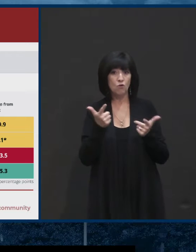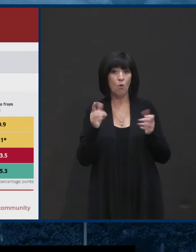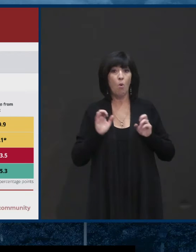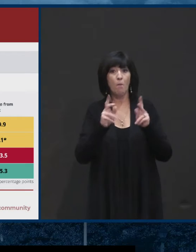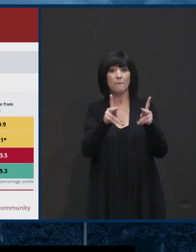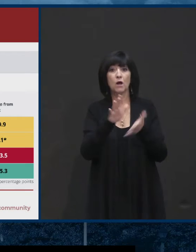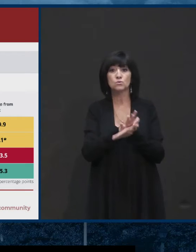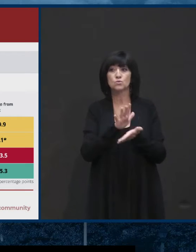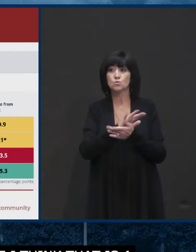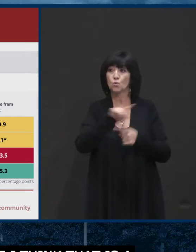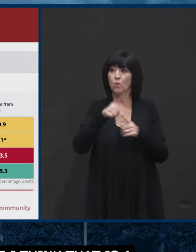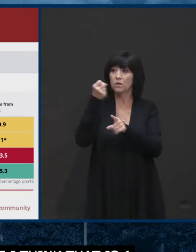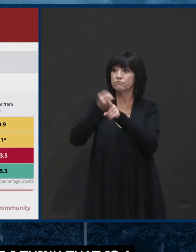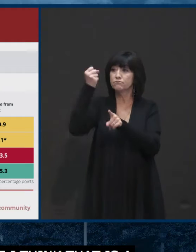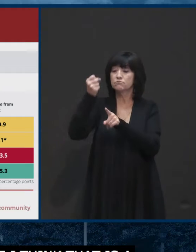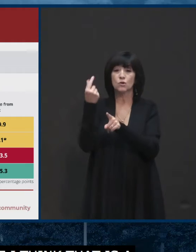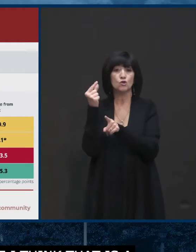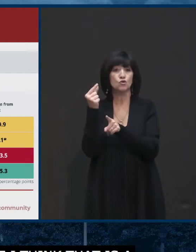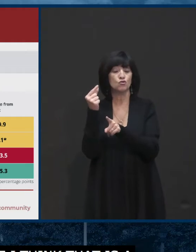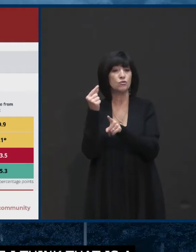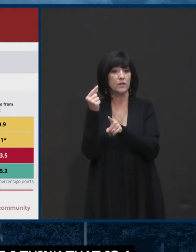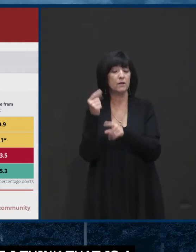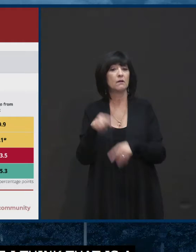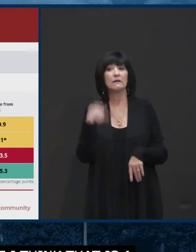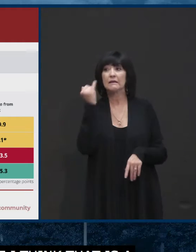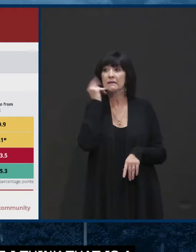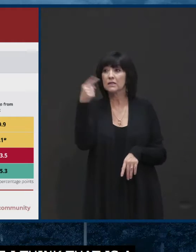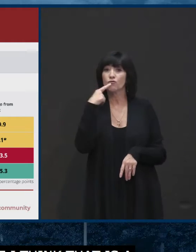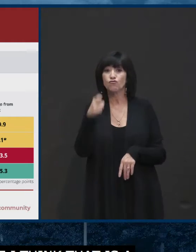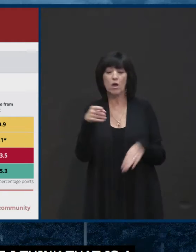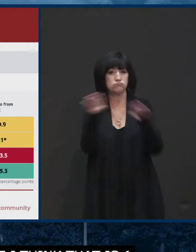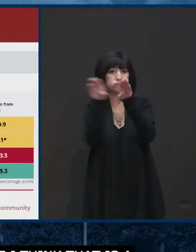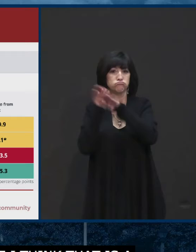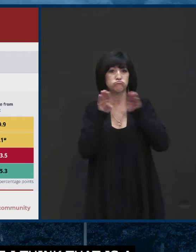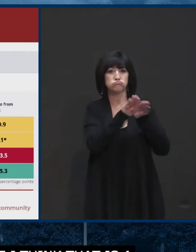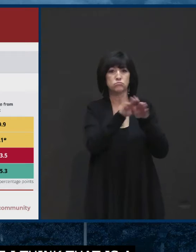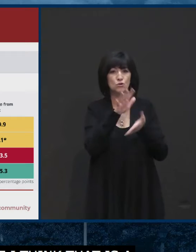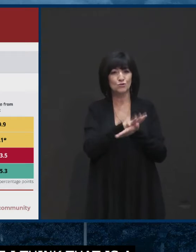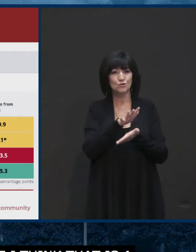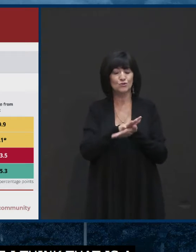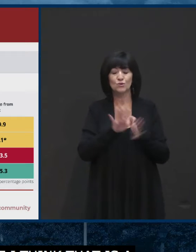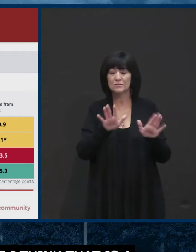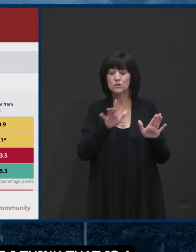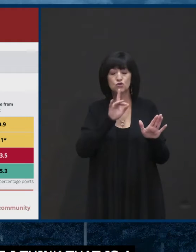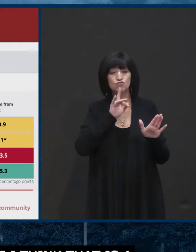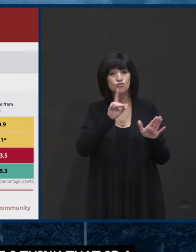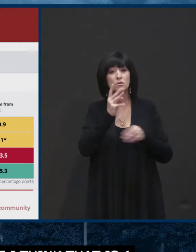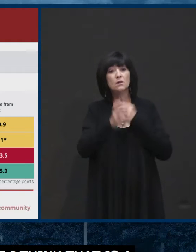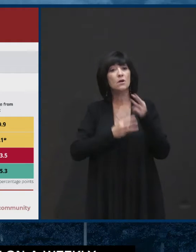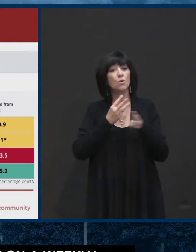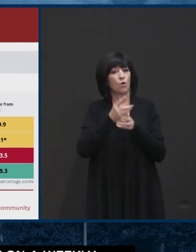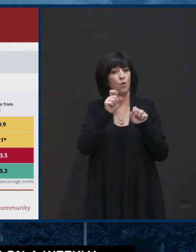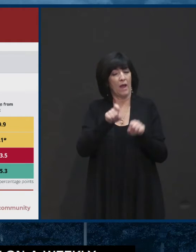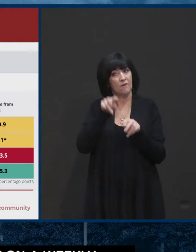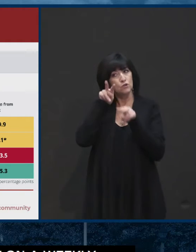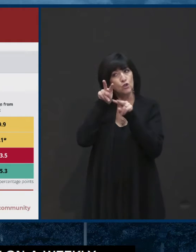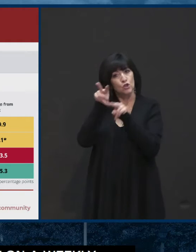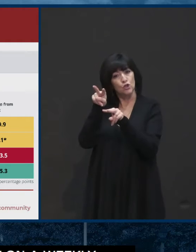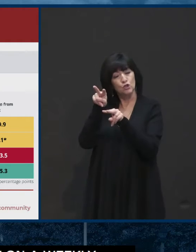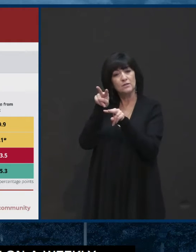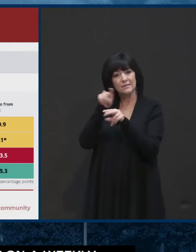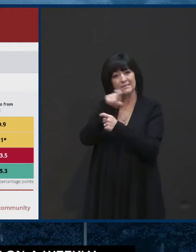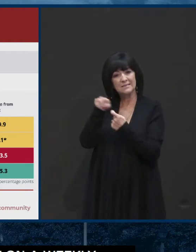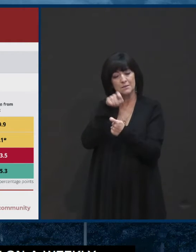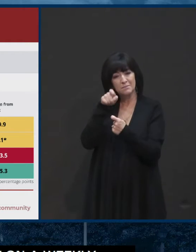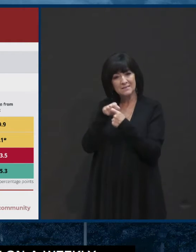Or if when we go to red, are we going to close all the schools down? The reality is you got to look at the specific, the